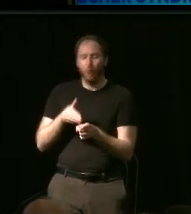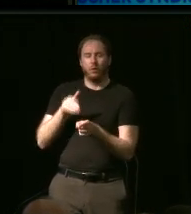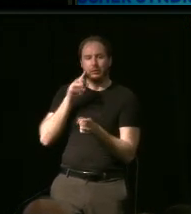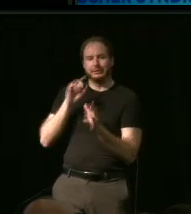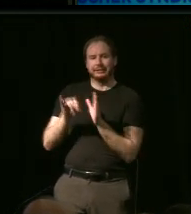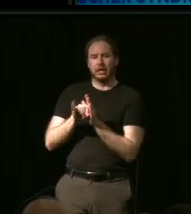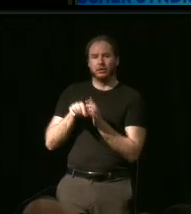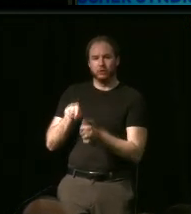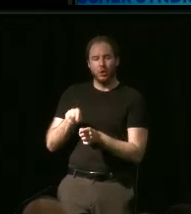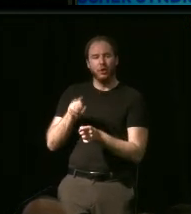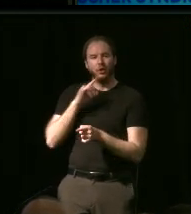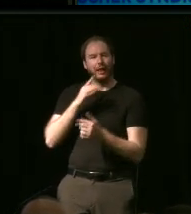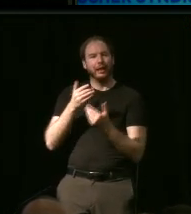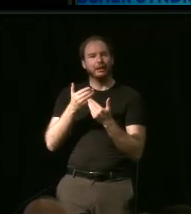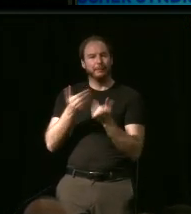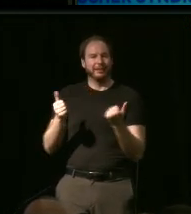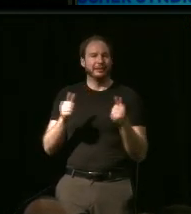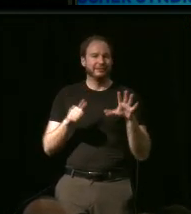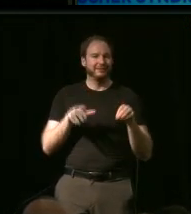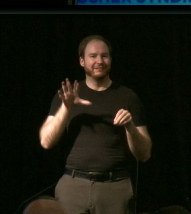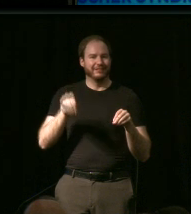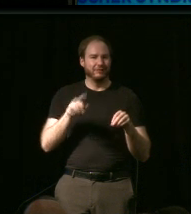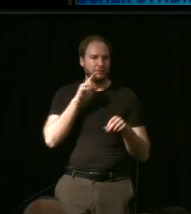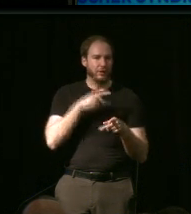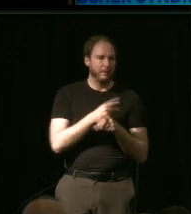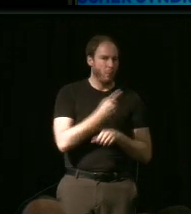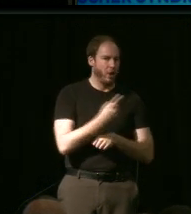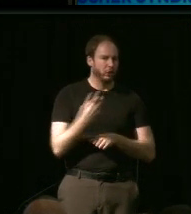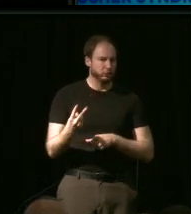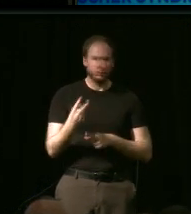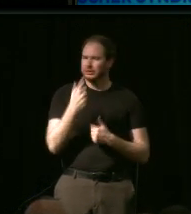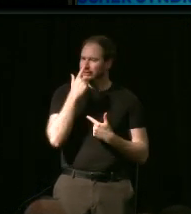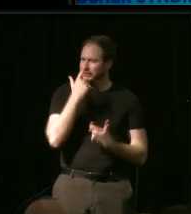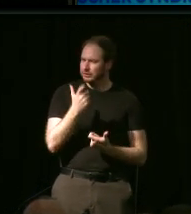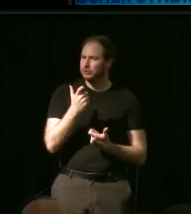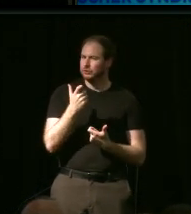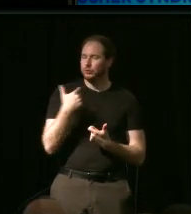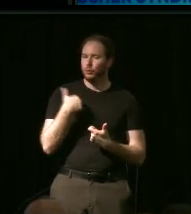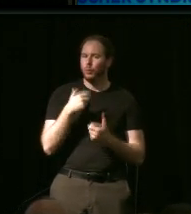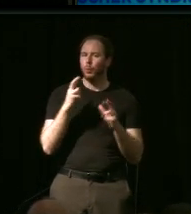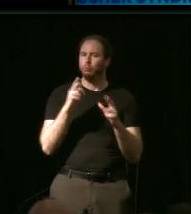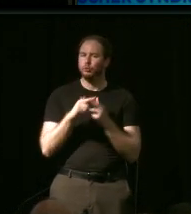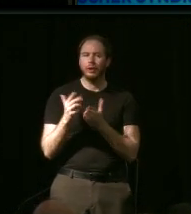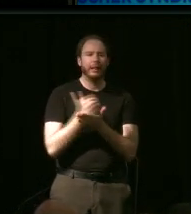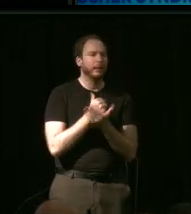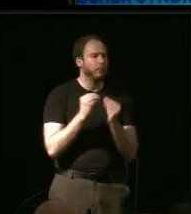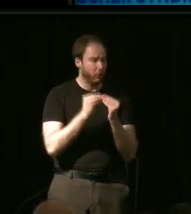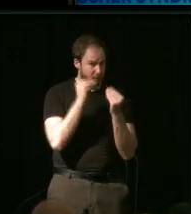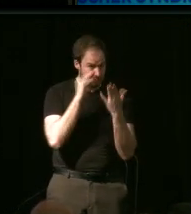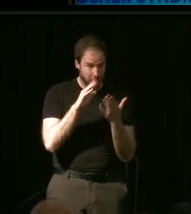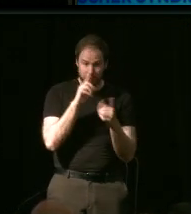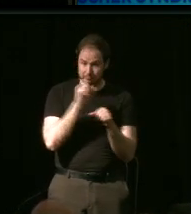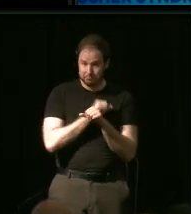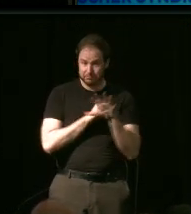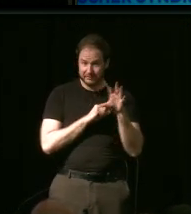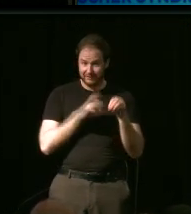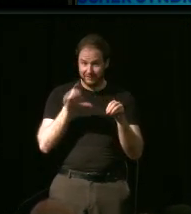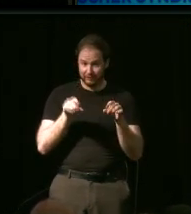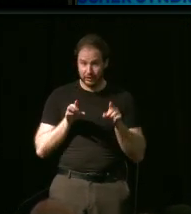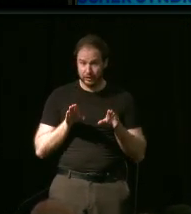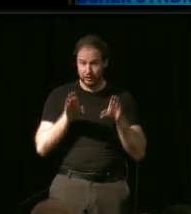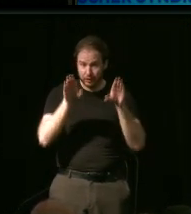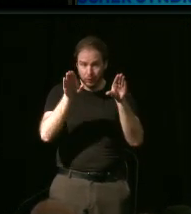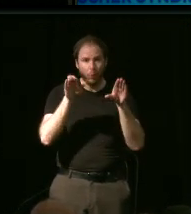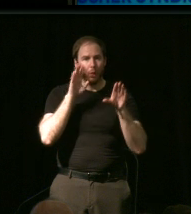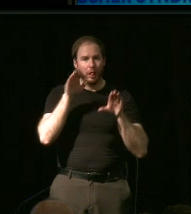Usher syndrome type 1 and 2. I think that'll be interesting to see as the data set grows, if that continues to be true. But